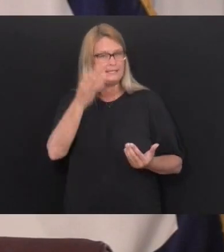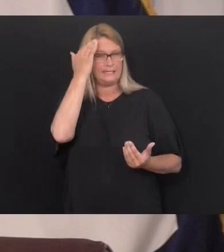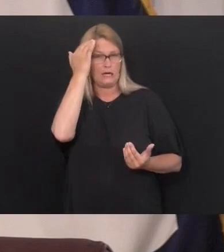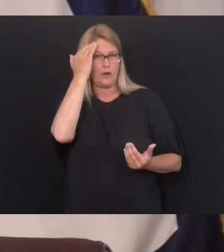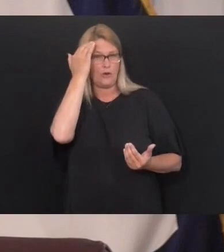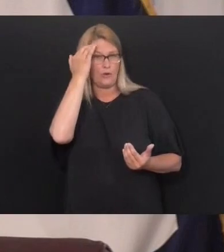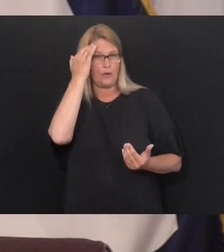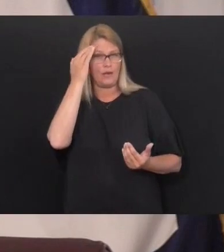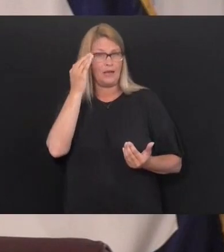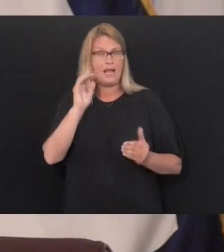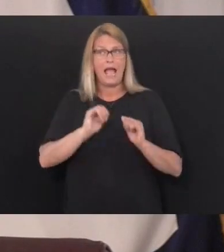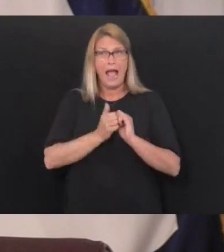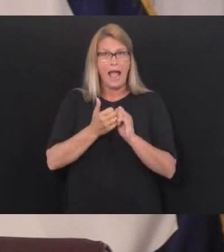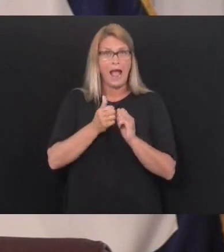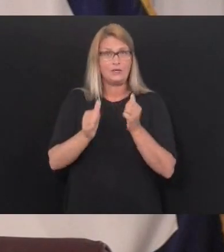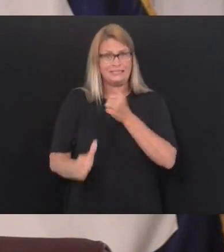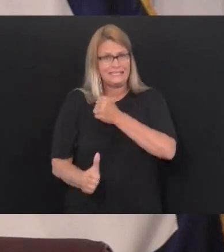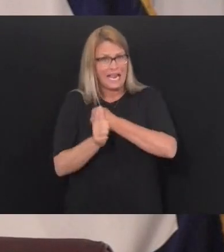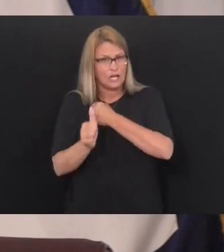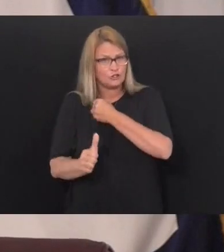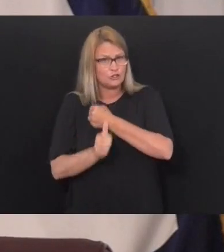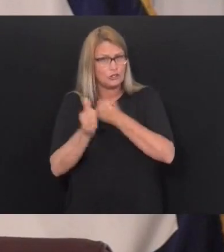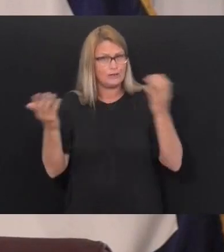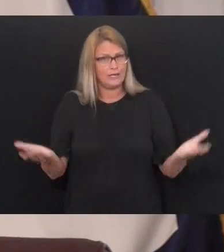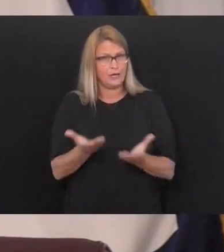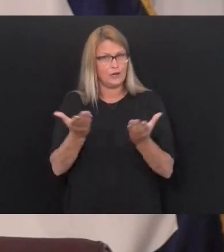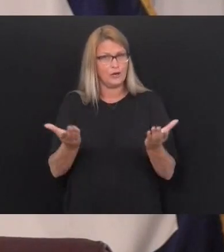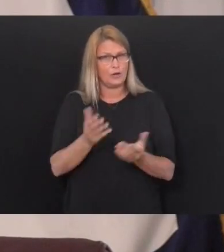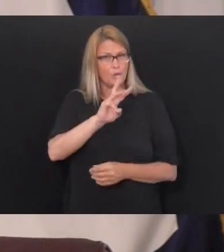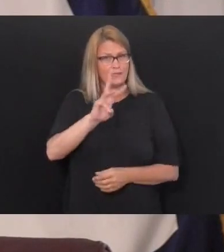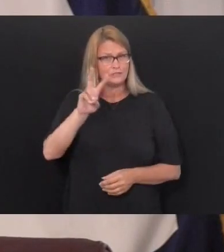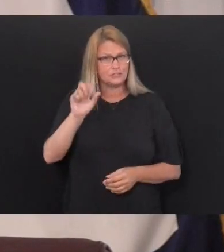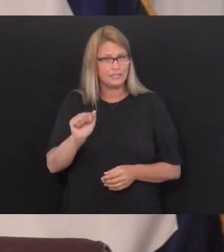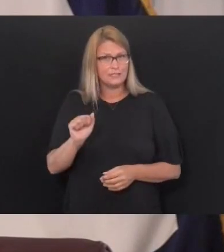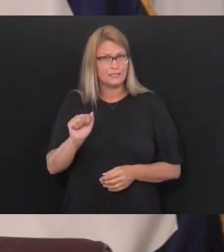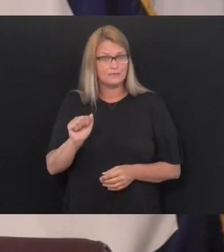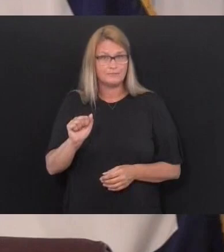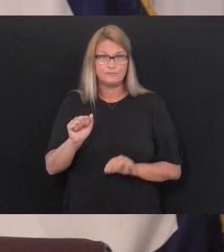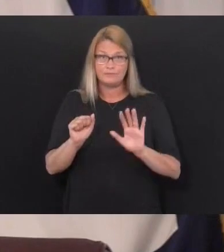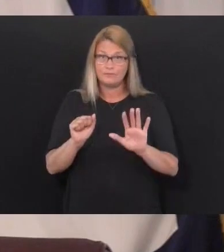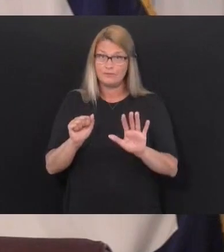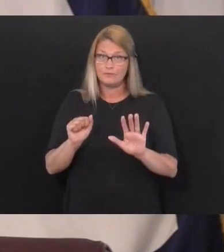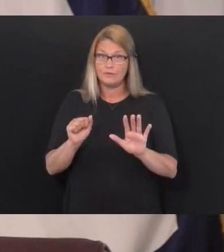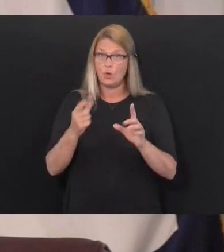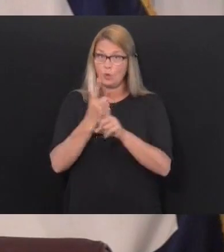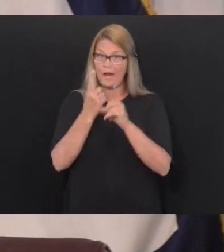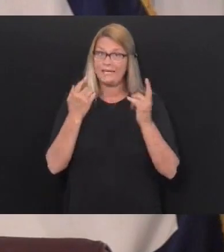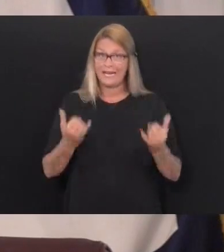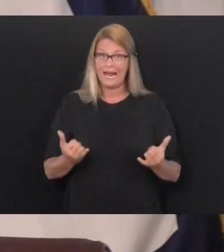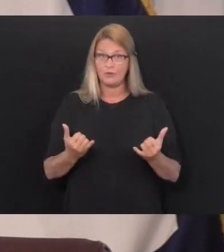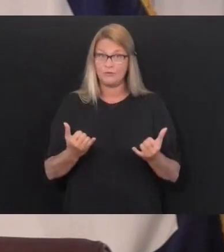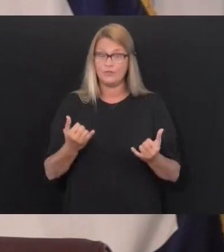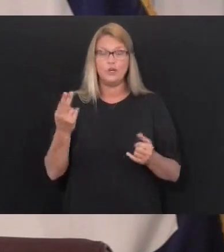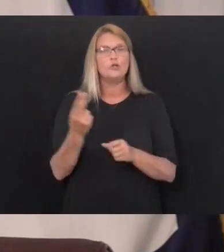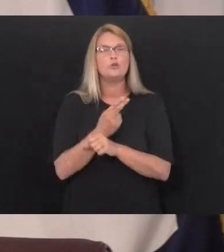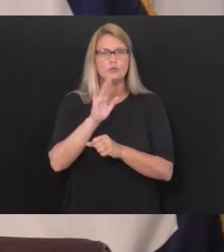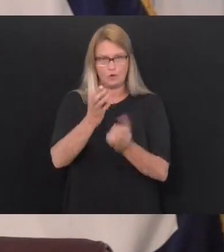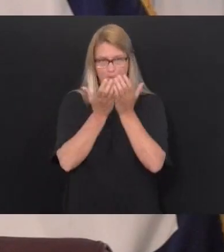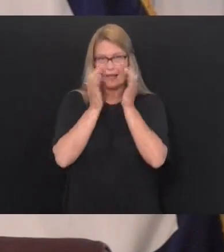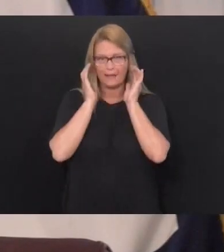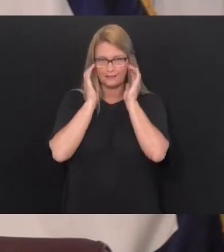regroup. So with that, Governor, we'll be releasing these things both on social media and